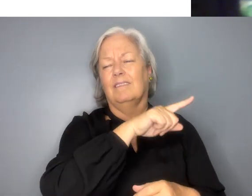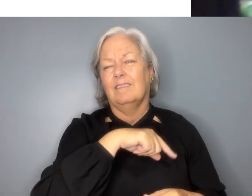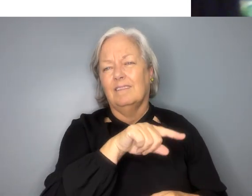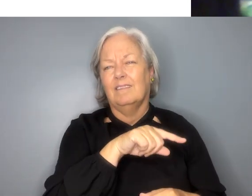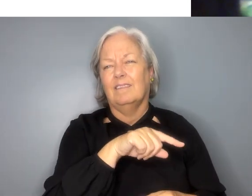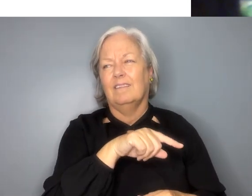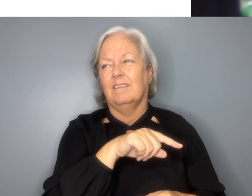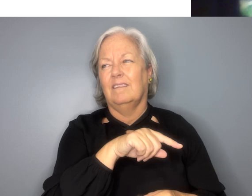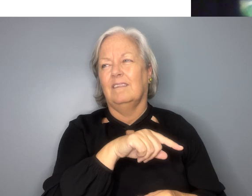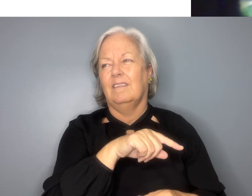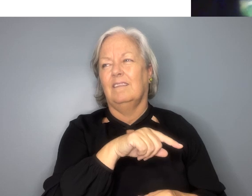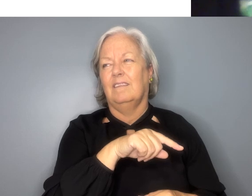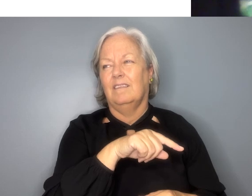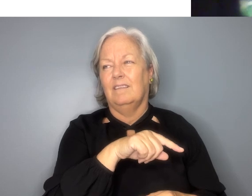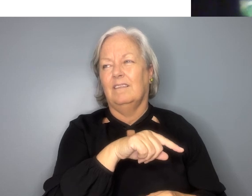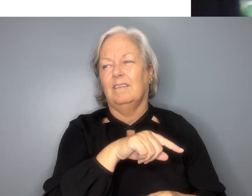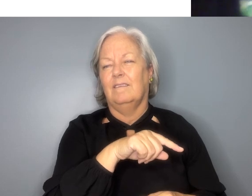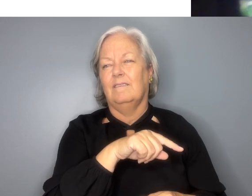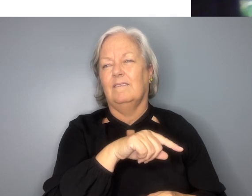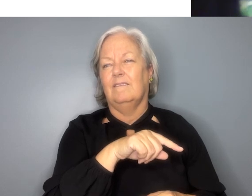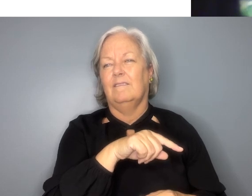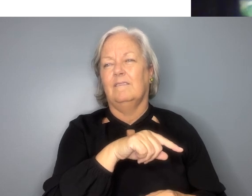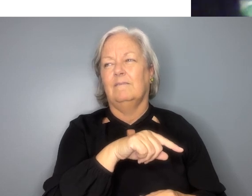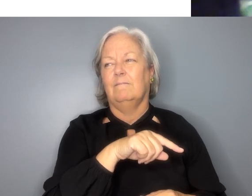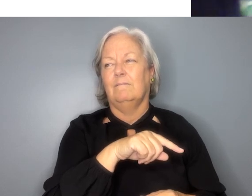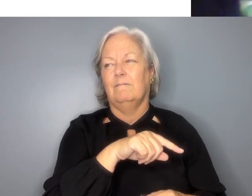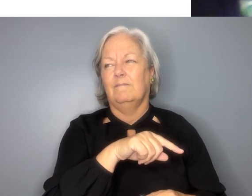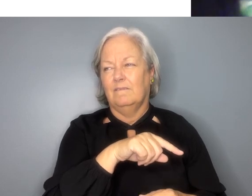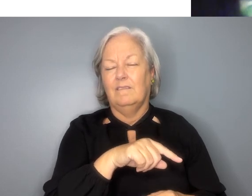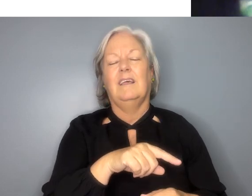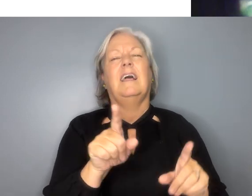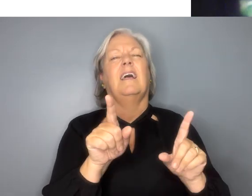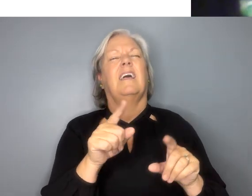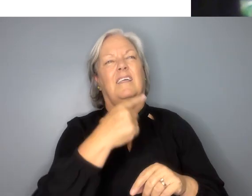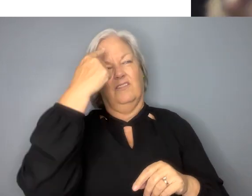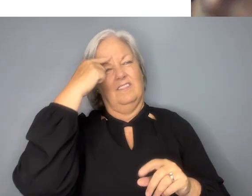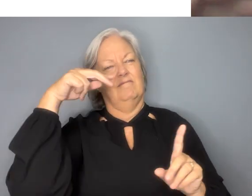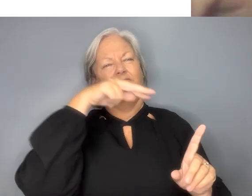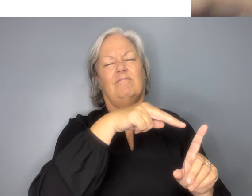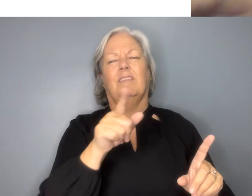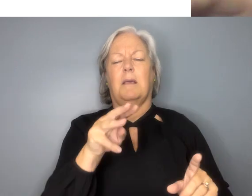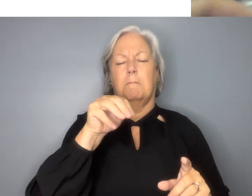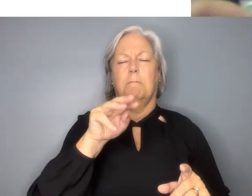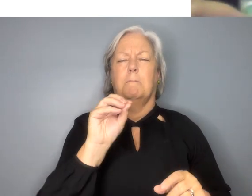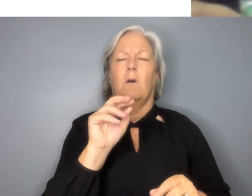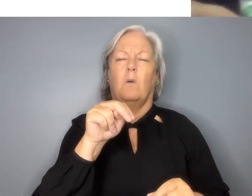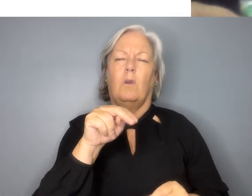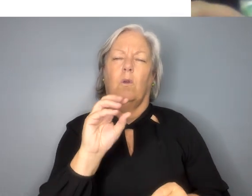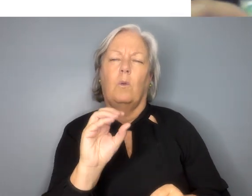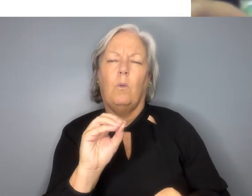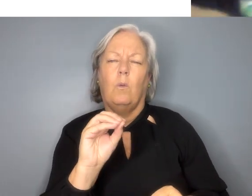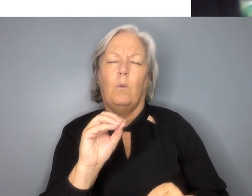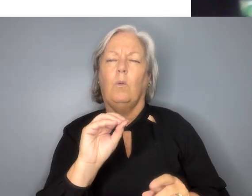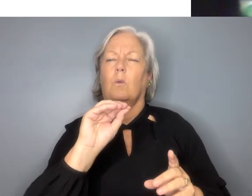often placed itself and been placed as a form of monoculture within various forms